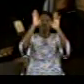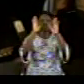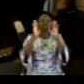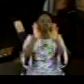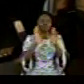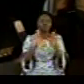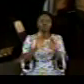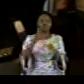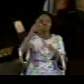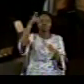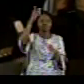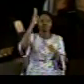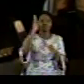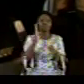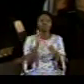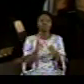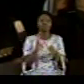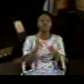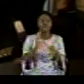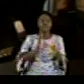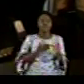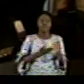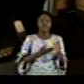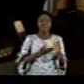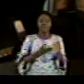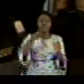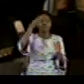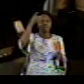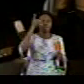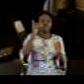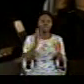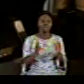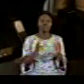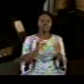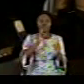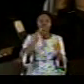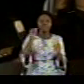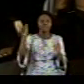God is an awesome God. He